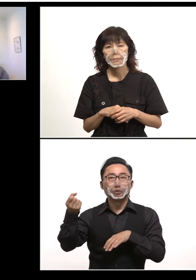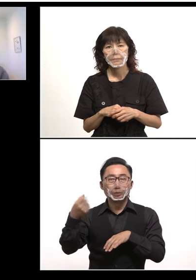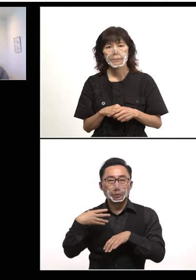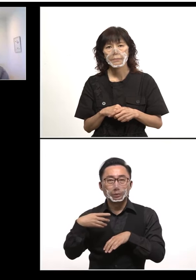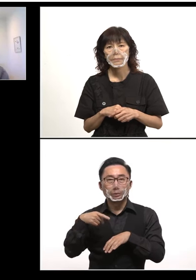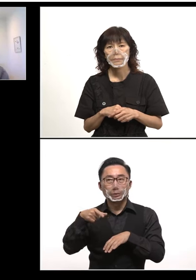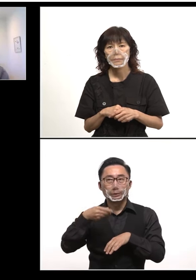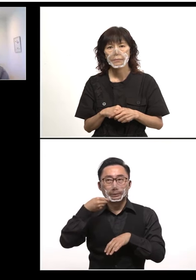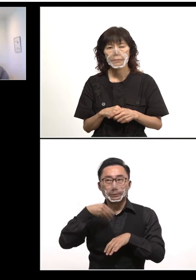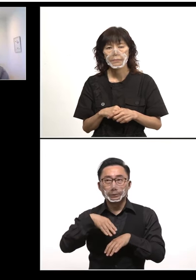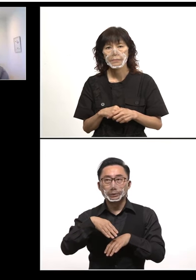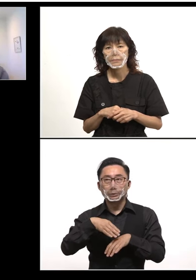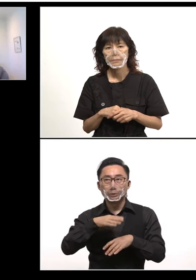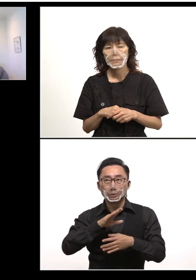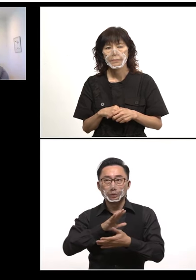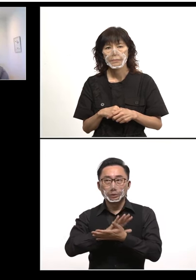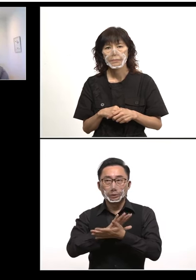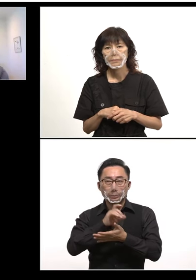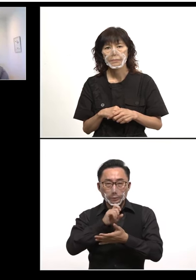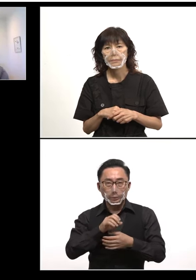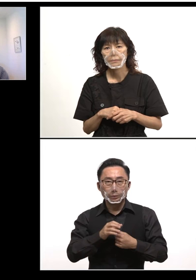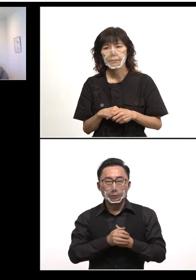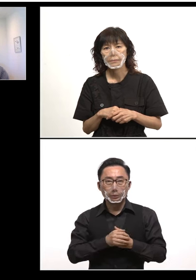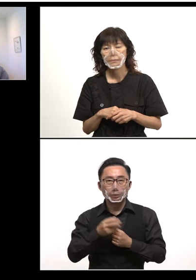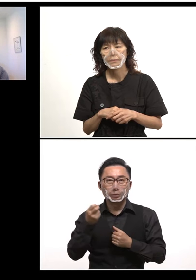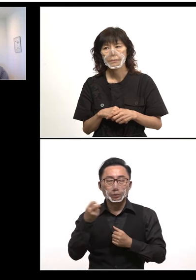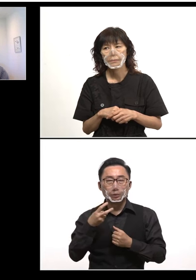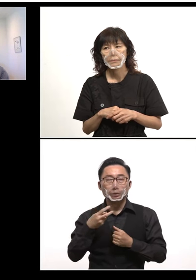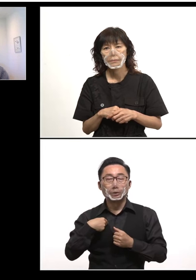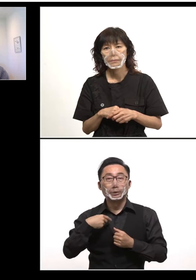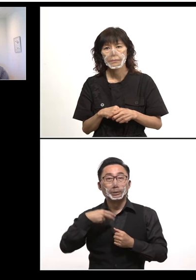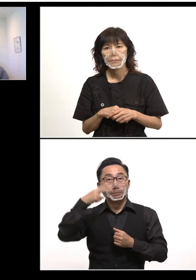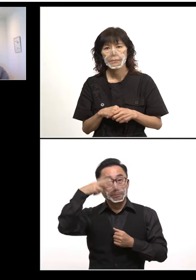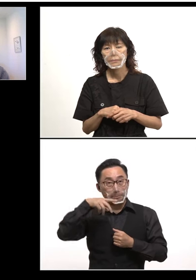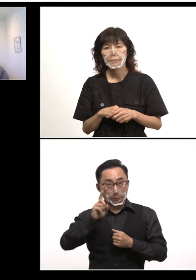What we always try to do is,